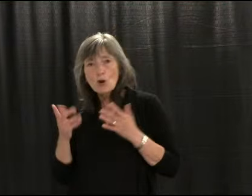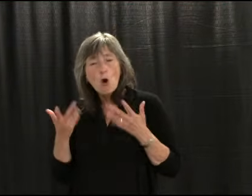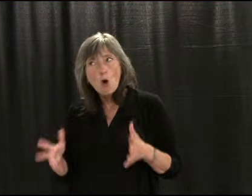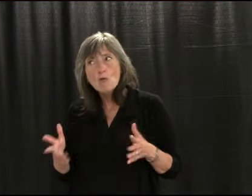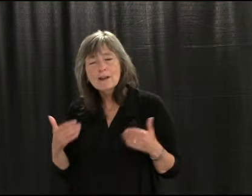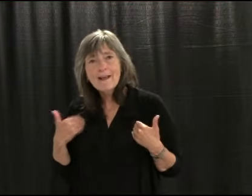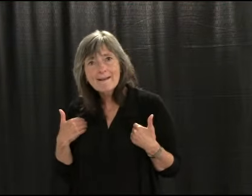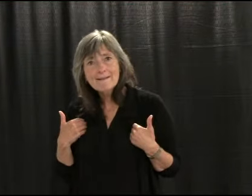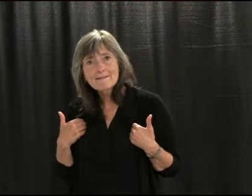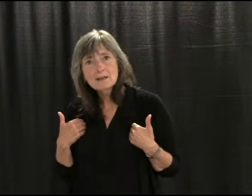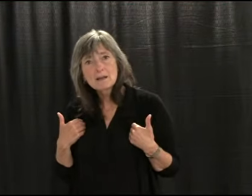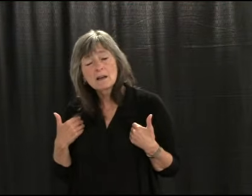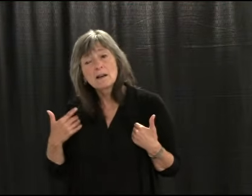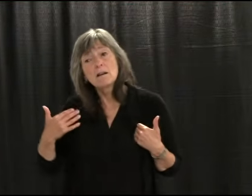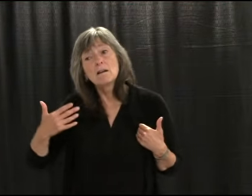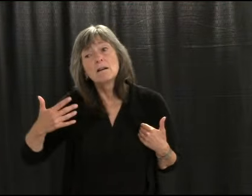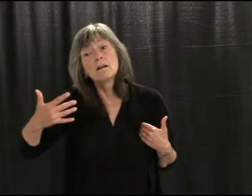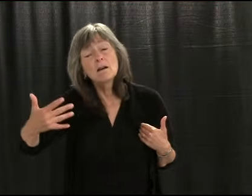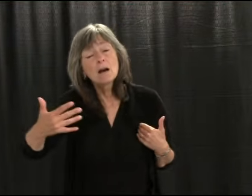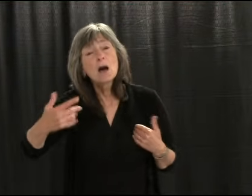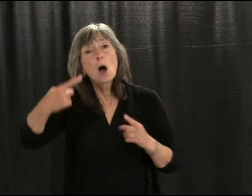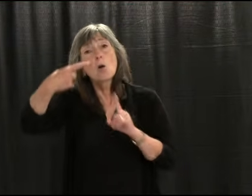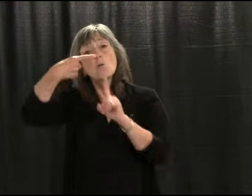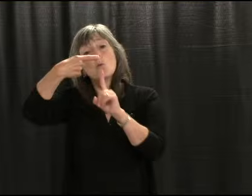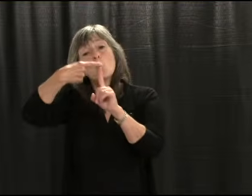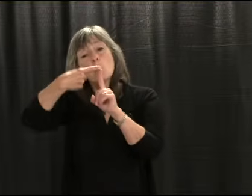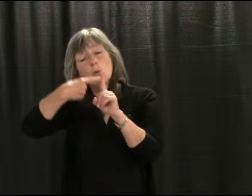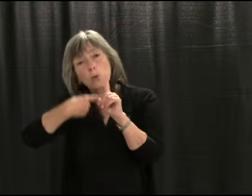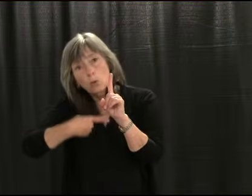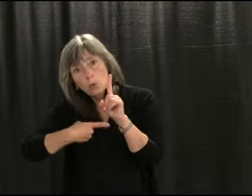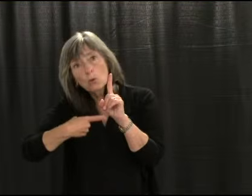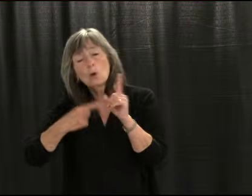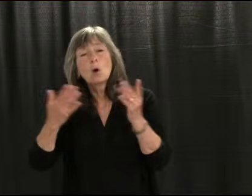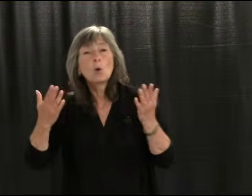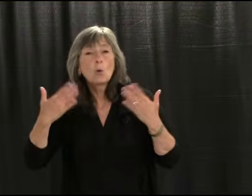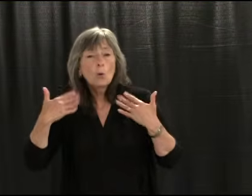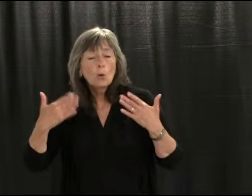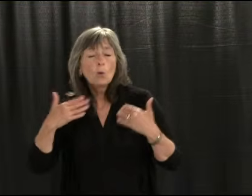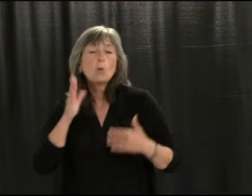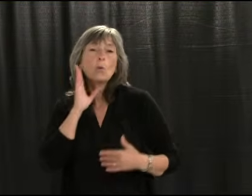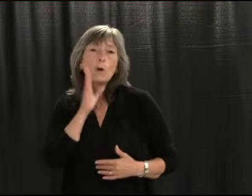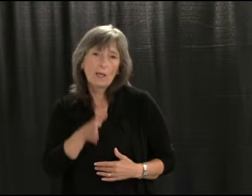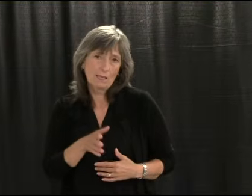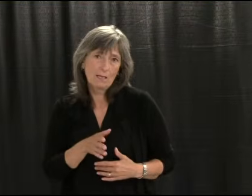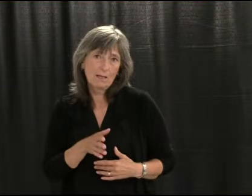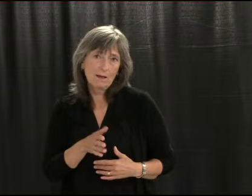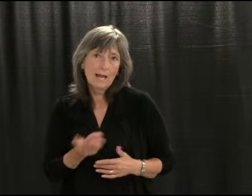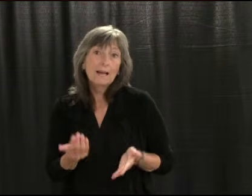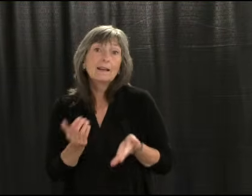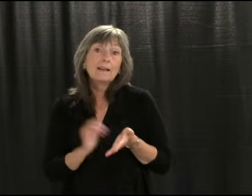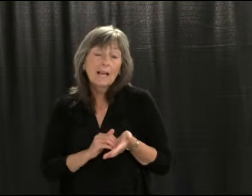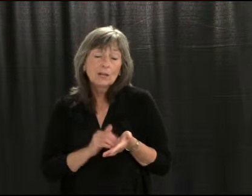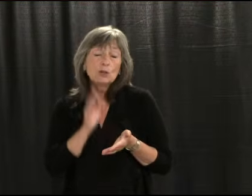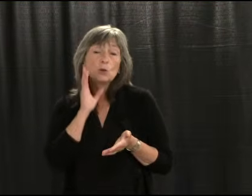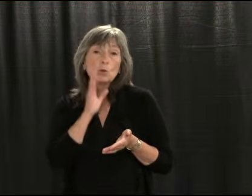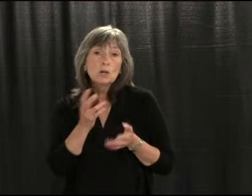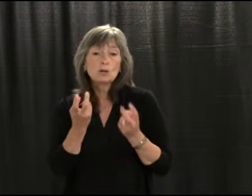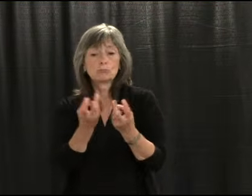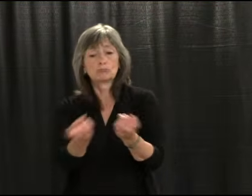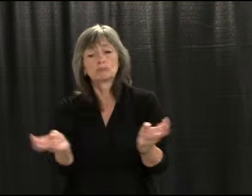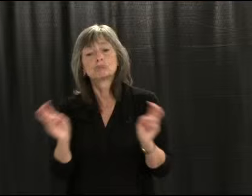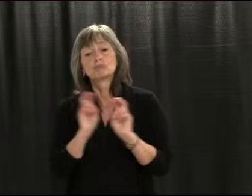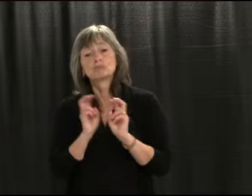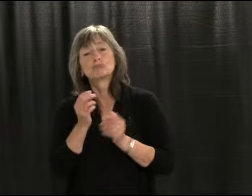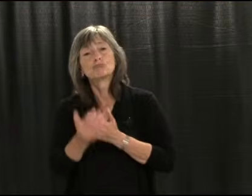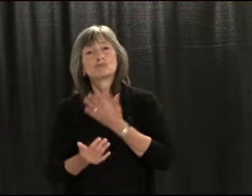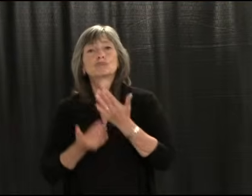The time will come when the temps will drop, when the weather indices will go down, when we can all sit around in a lighter atmosphere and